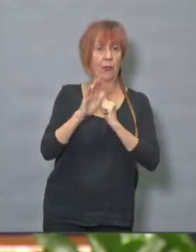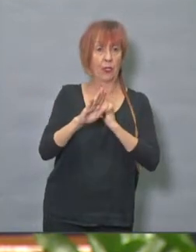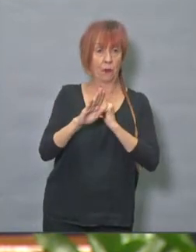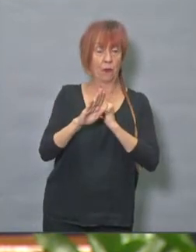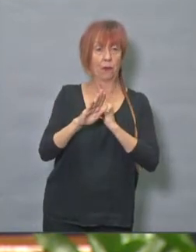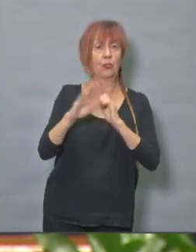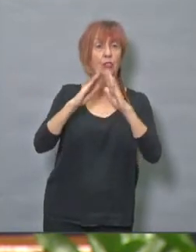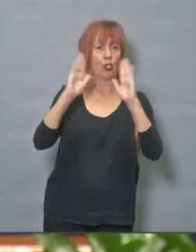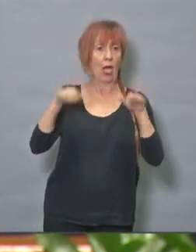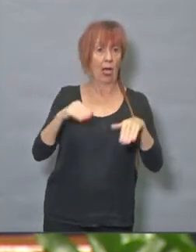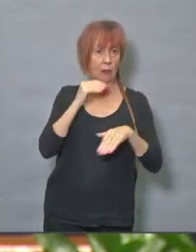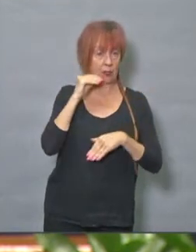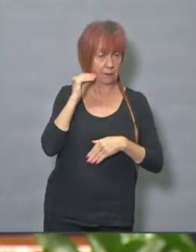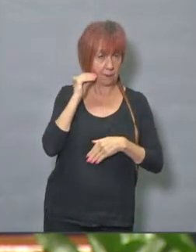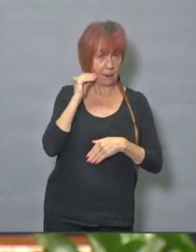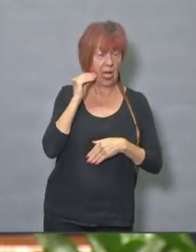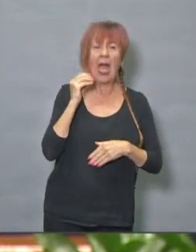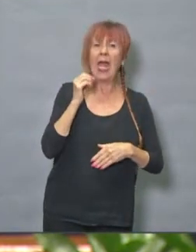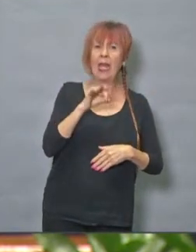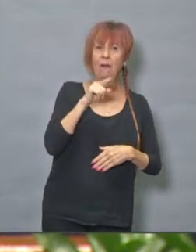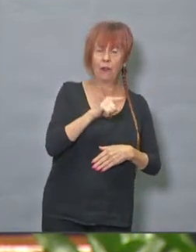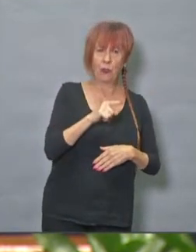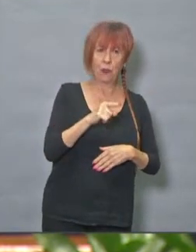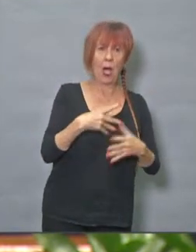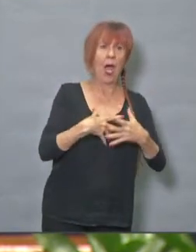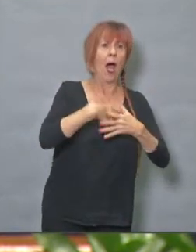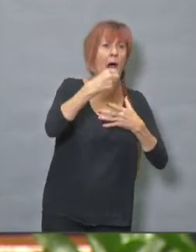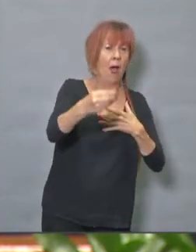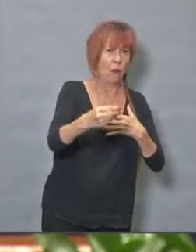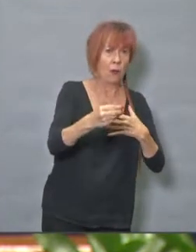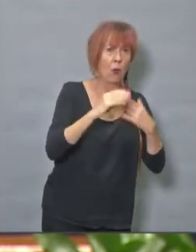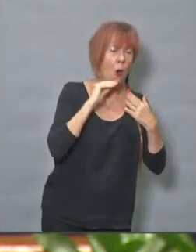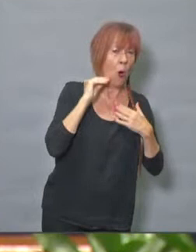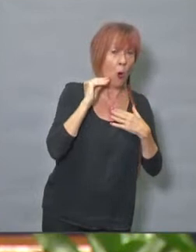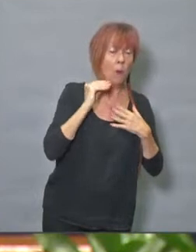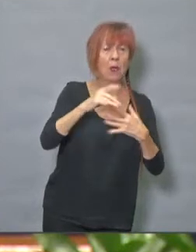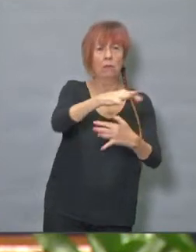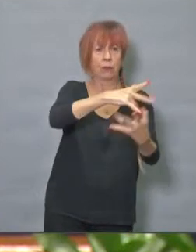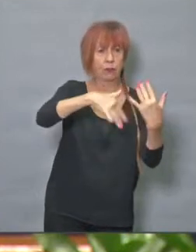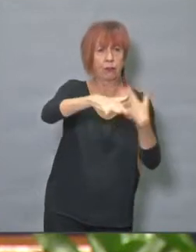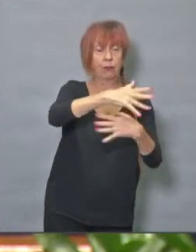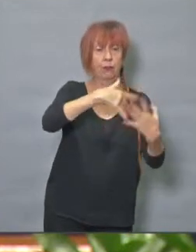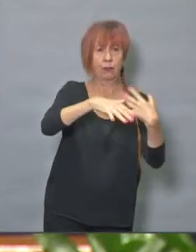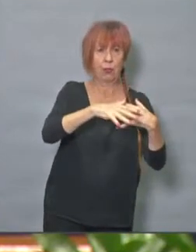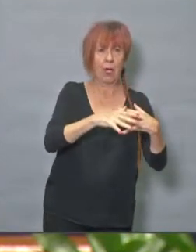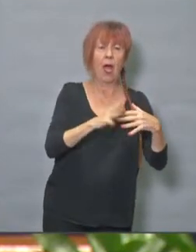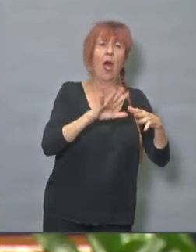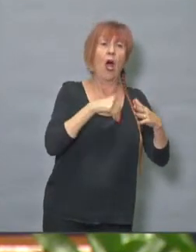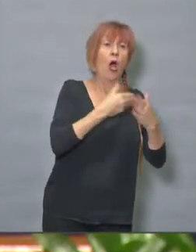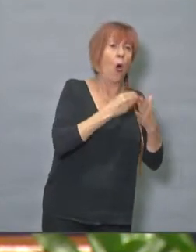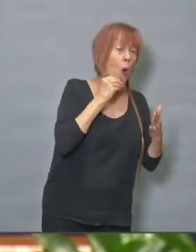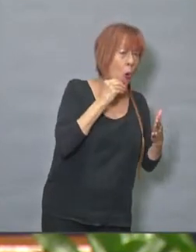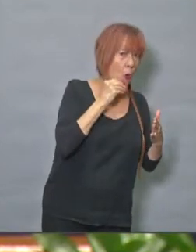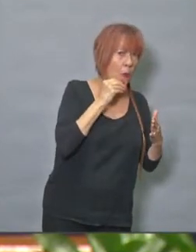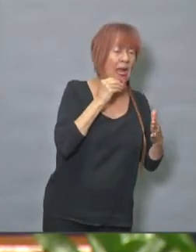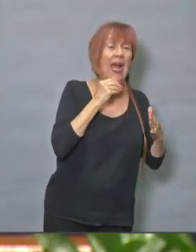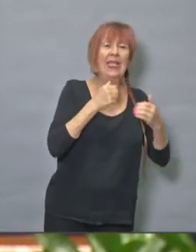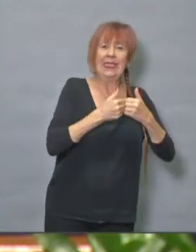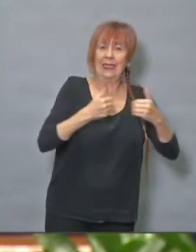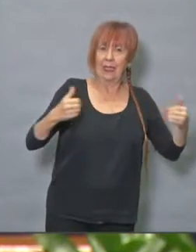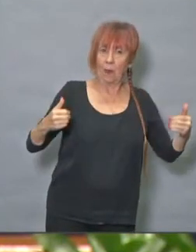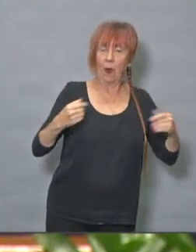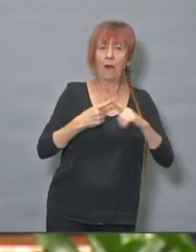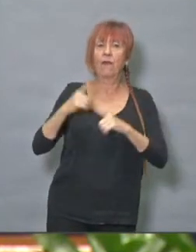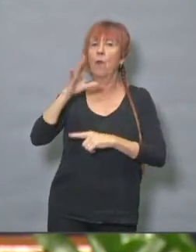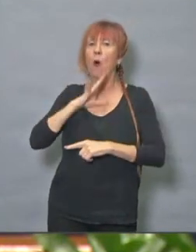out of your home and in crowded spaces, please stay away from anyone in your life who is older or has underlying